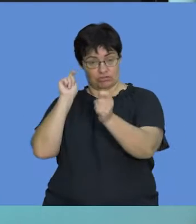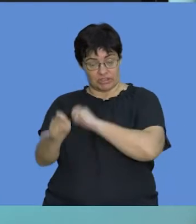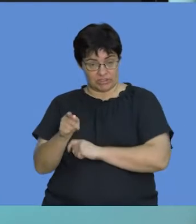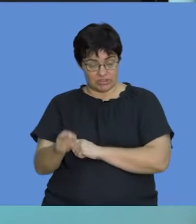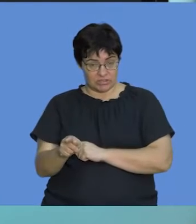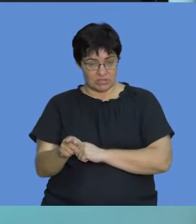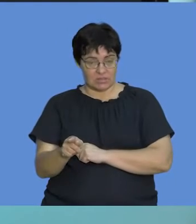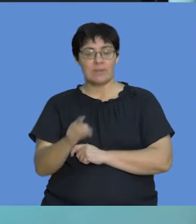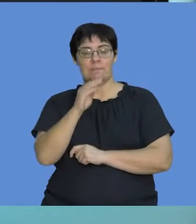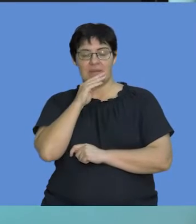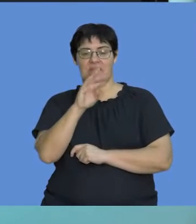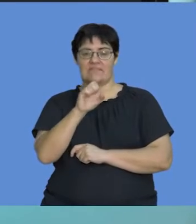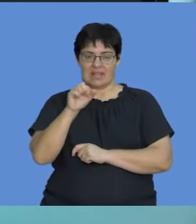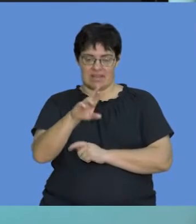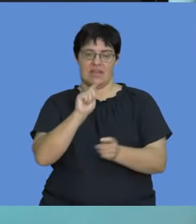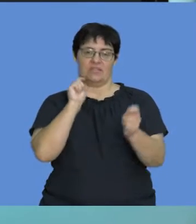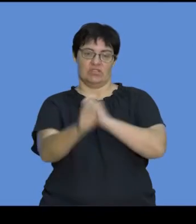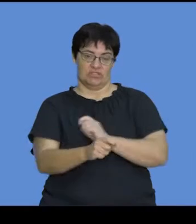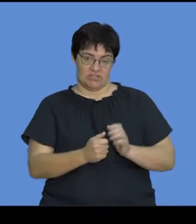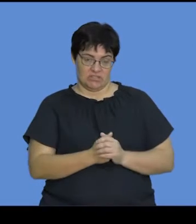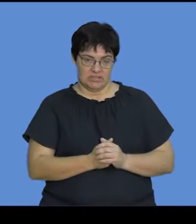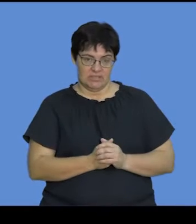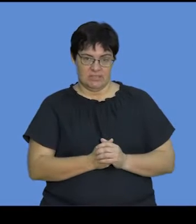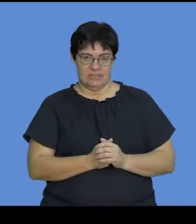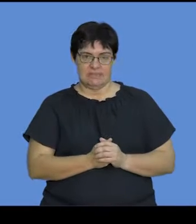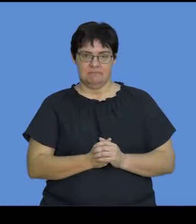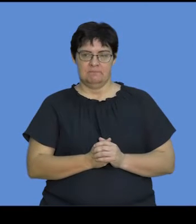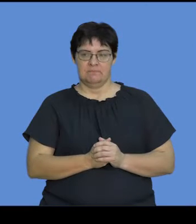changes, it's a vector that's changing.